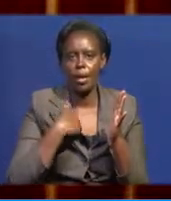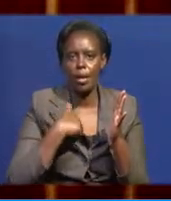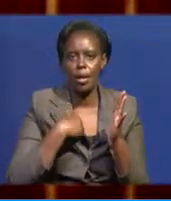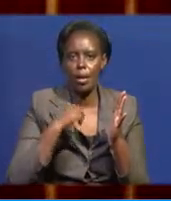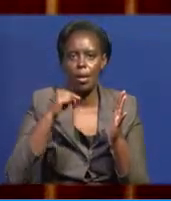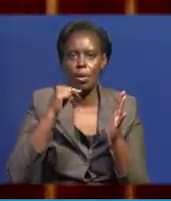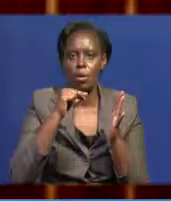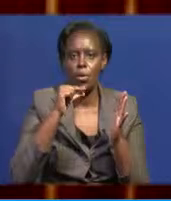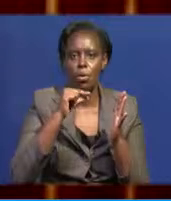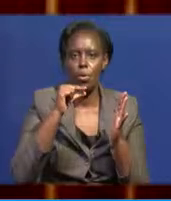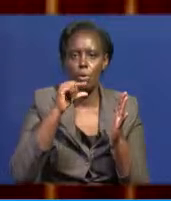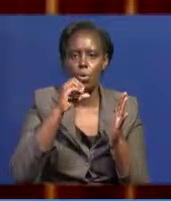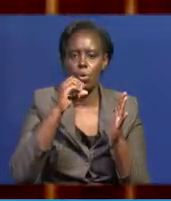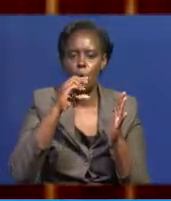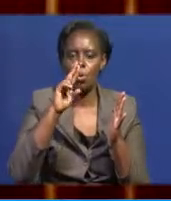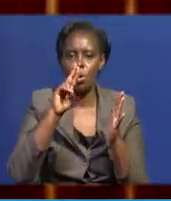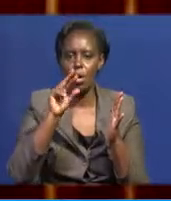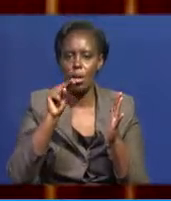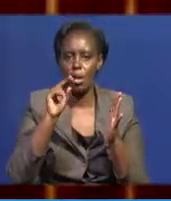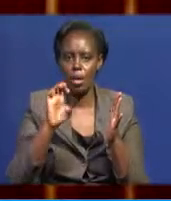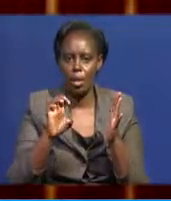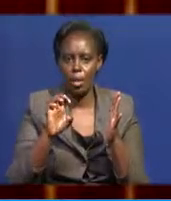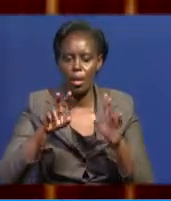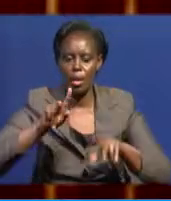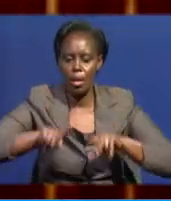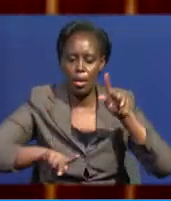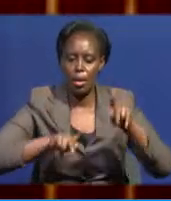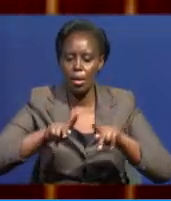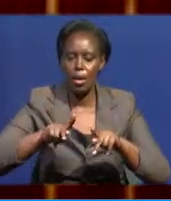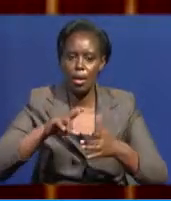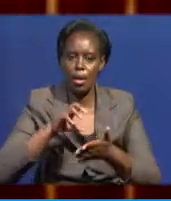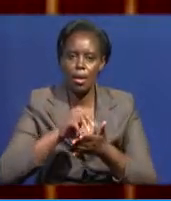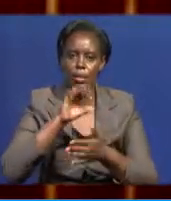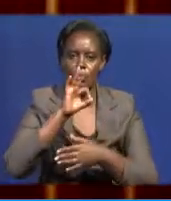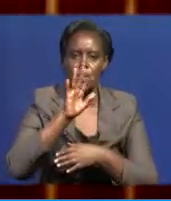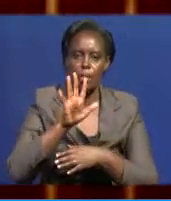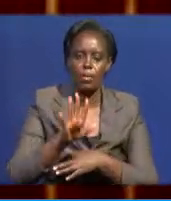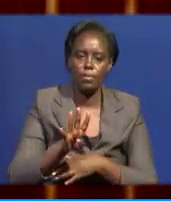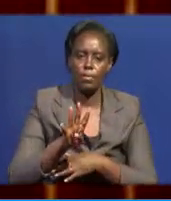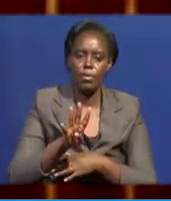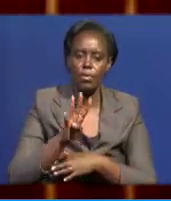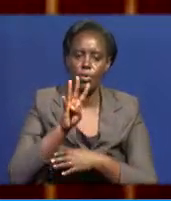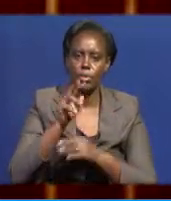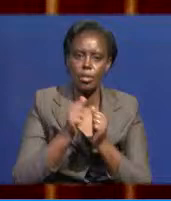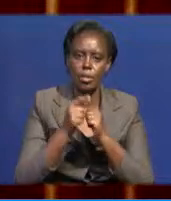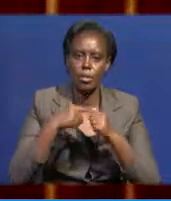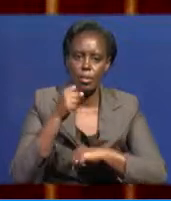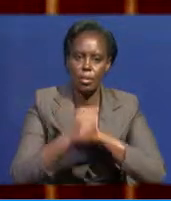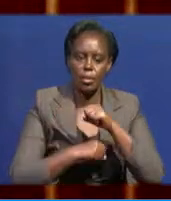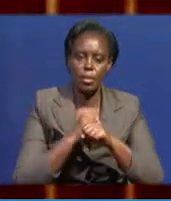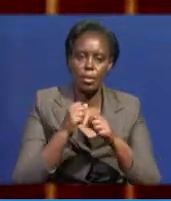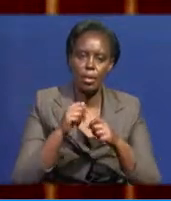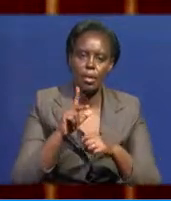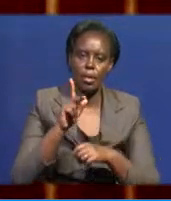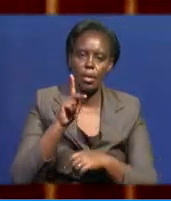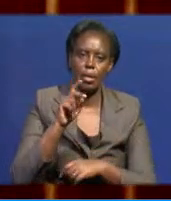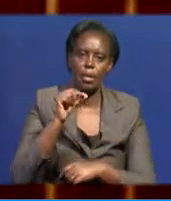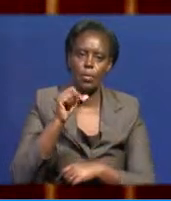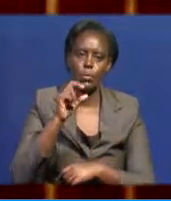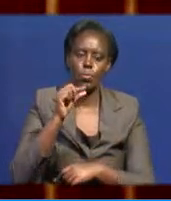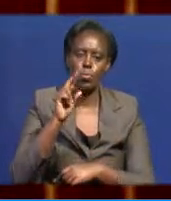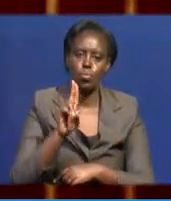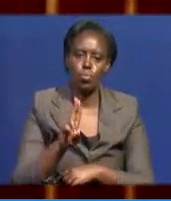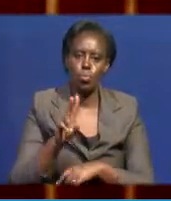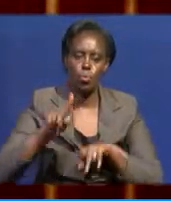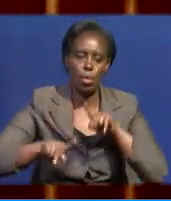Gogoine Secondary School in Kirinyaga has pending case number 34 of 2016. And then Kiarugu Primary